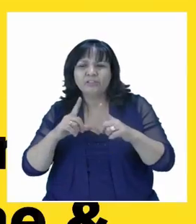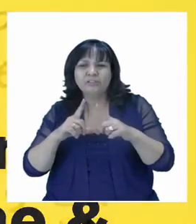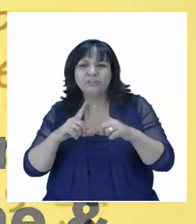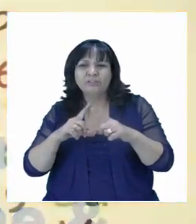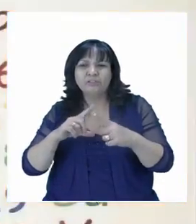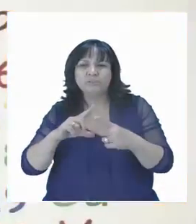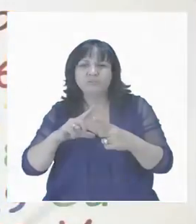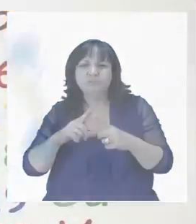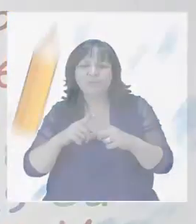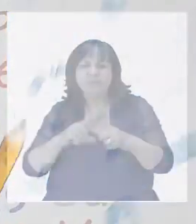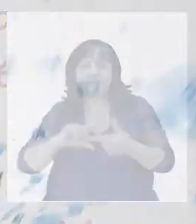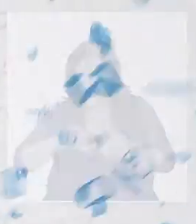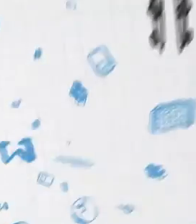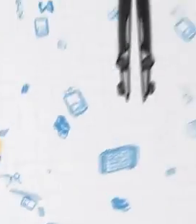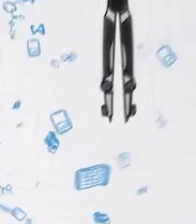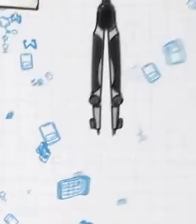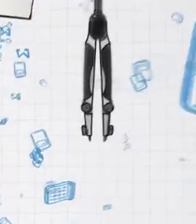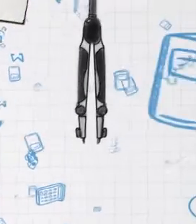shapes.